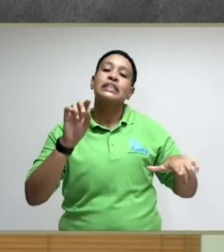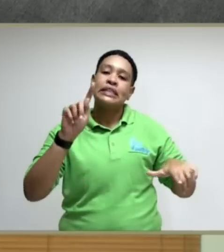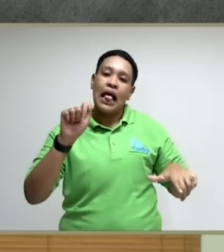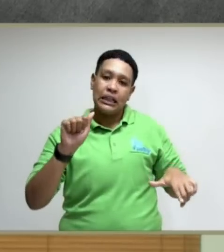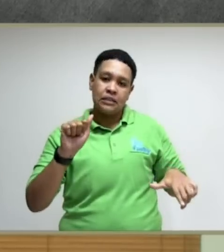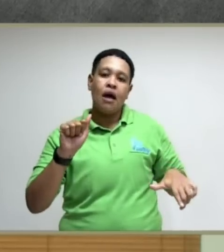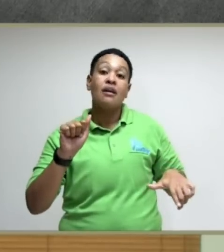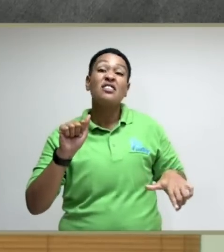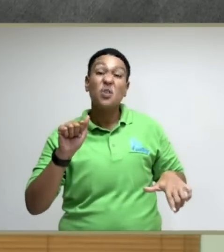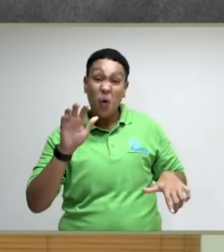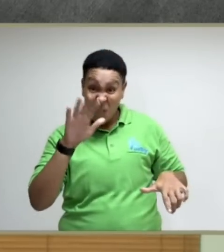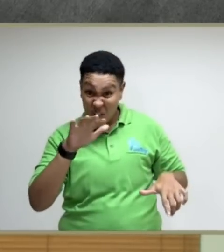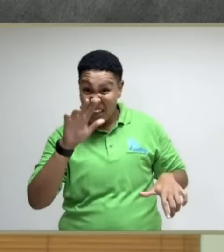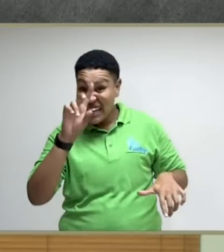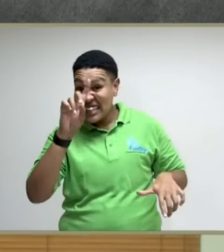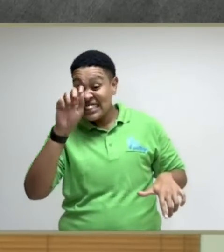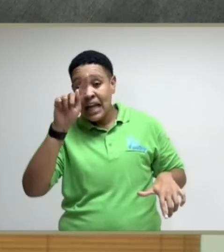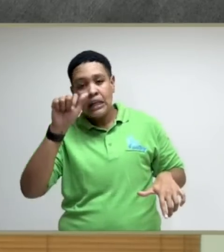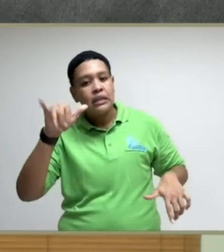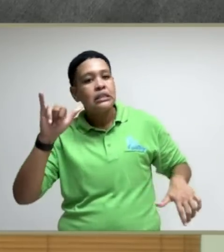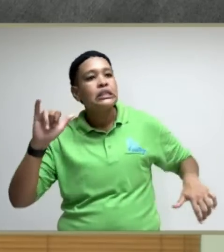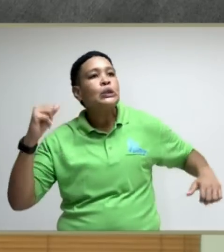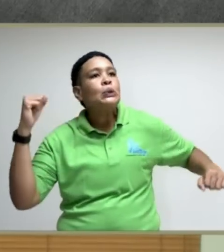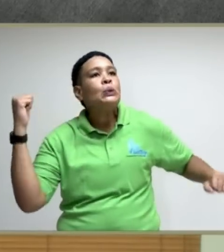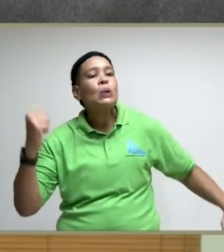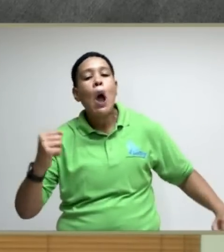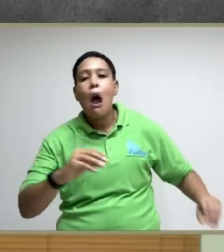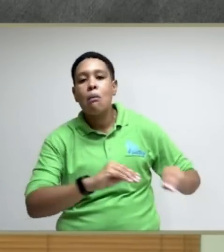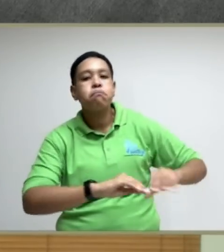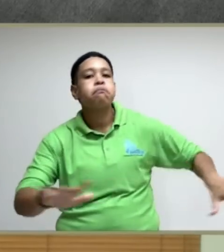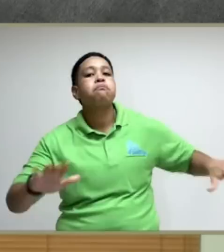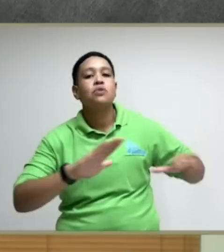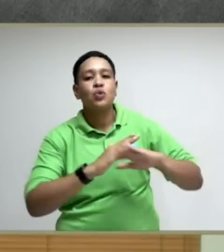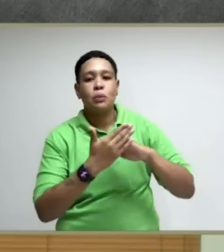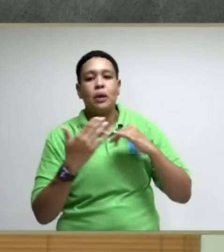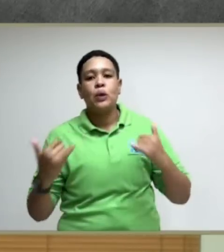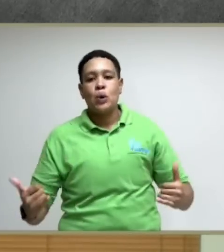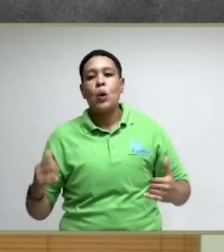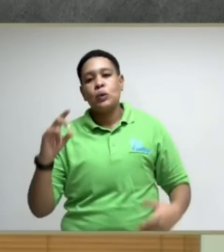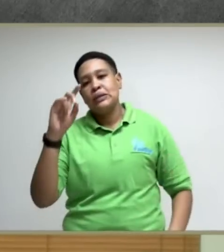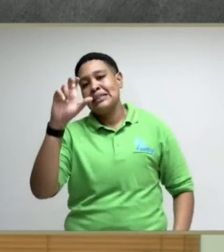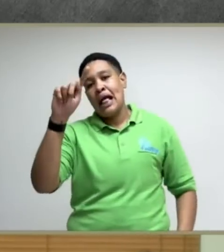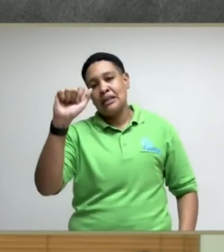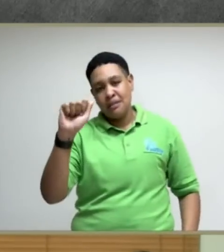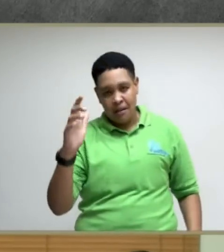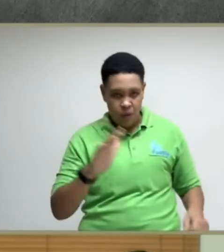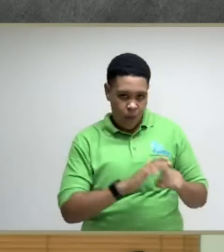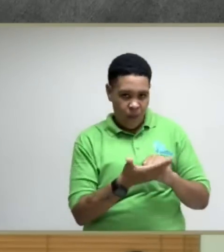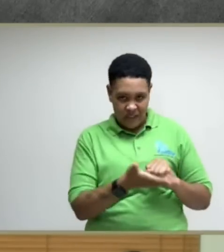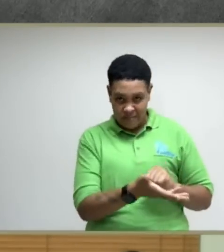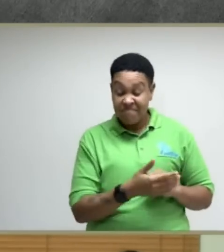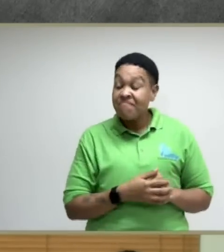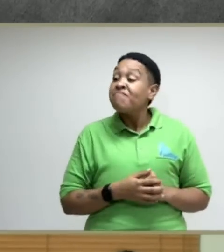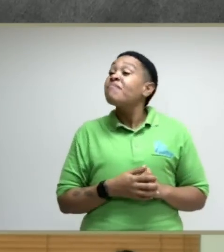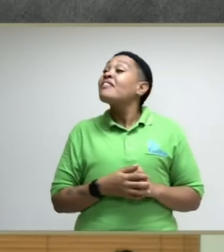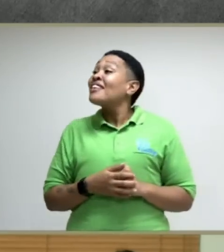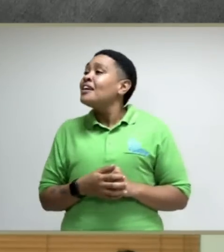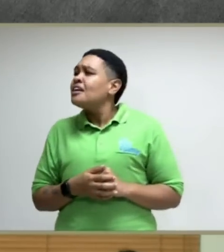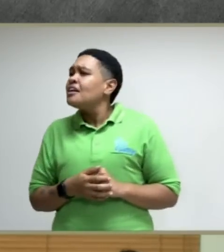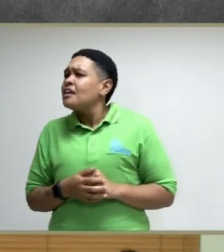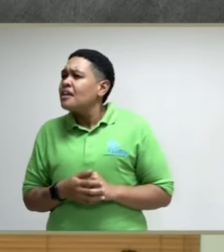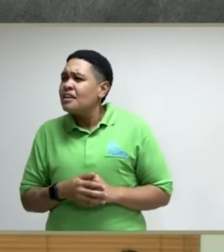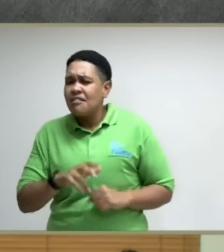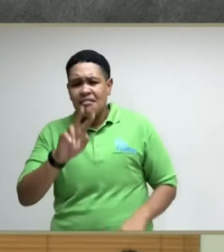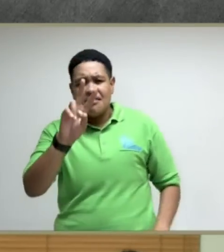appears to be the predominant variant that we have in country now. Now, in terms of variants,